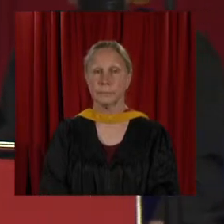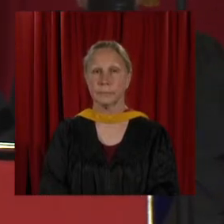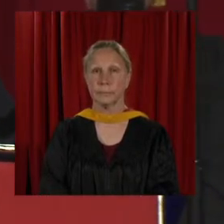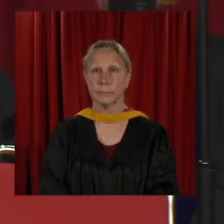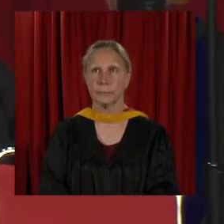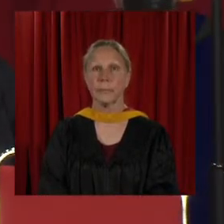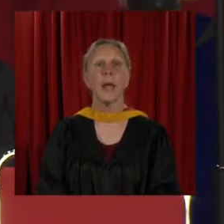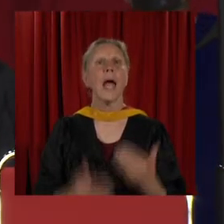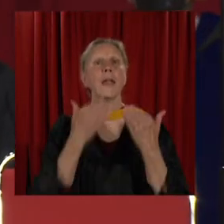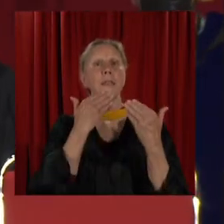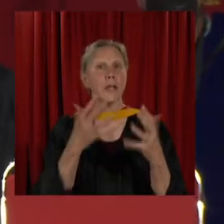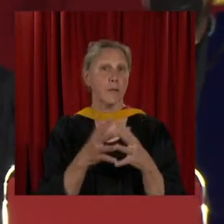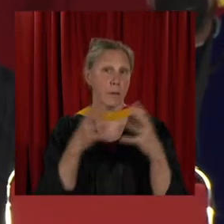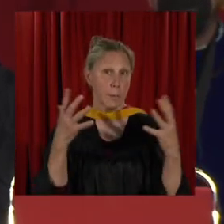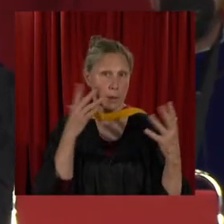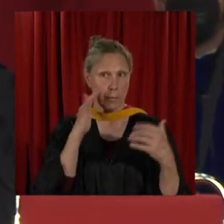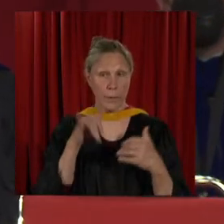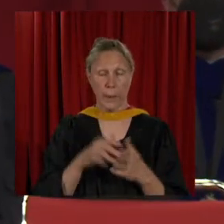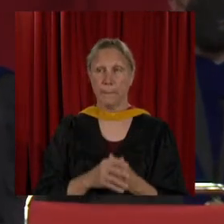Thank you all very much.